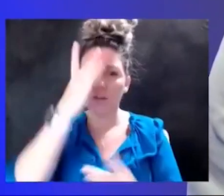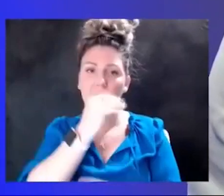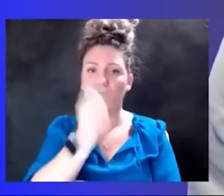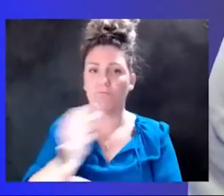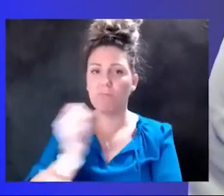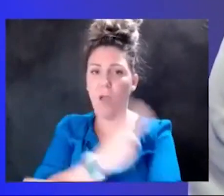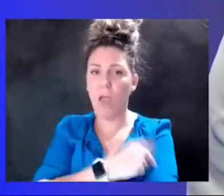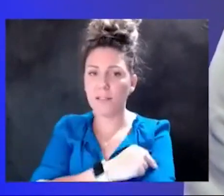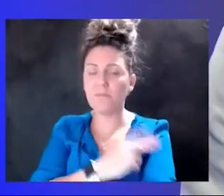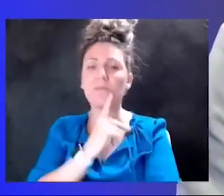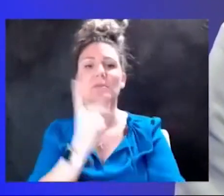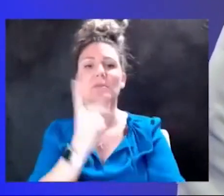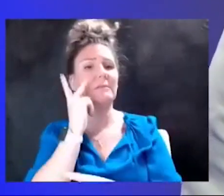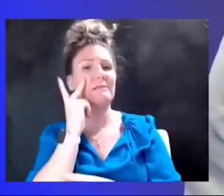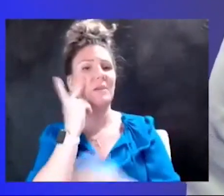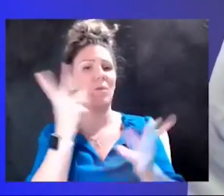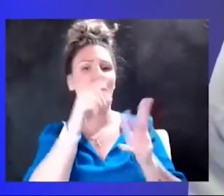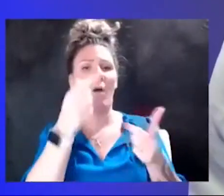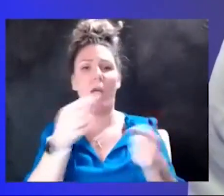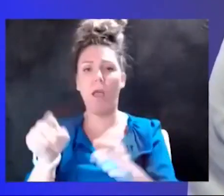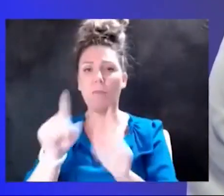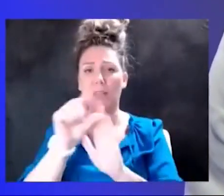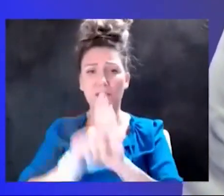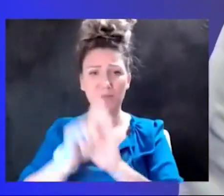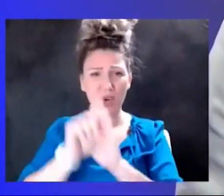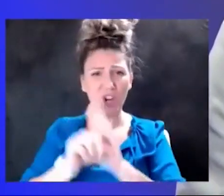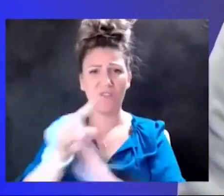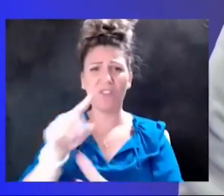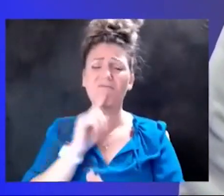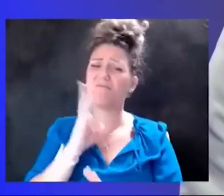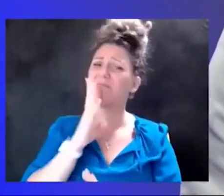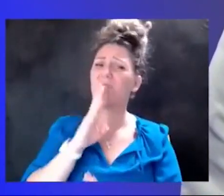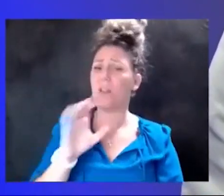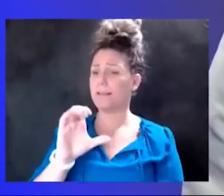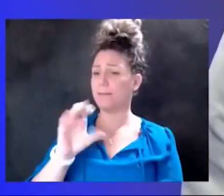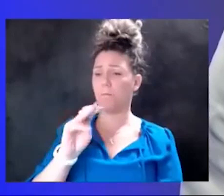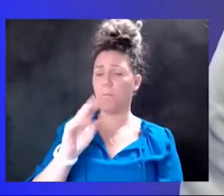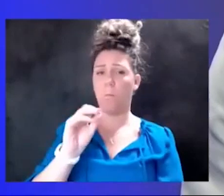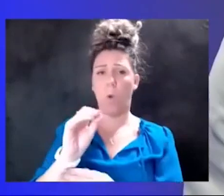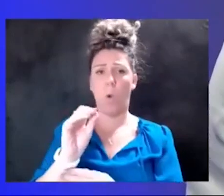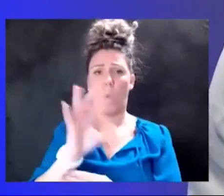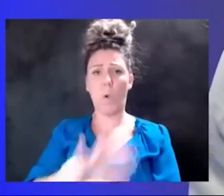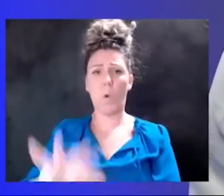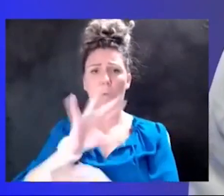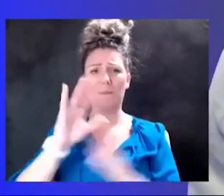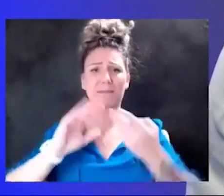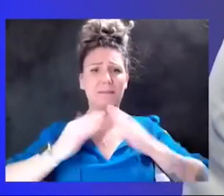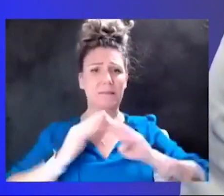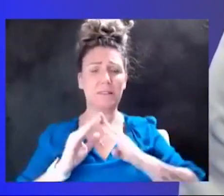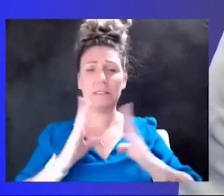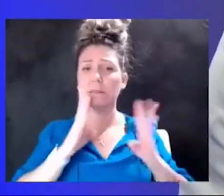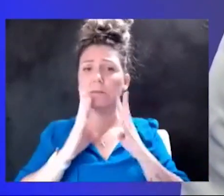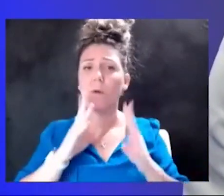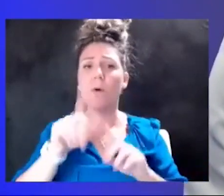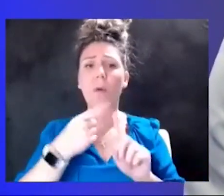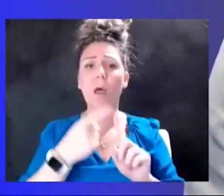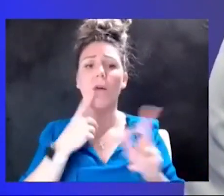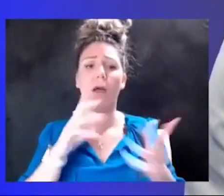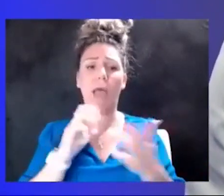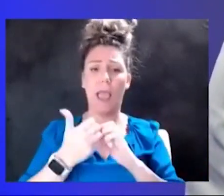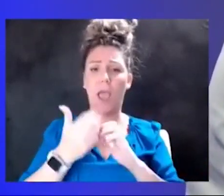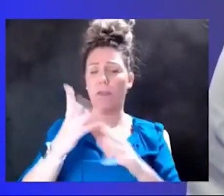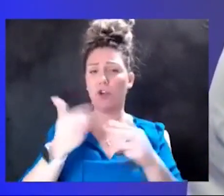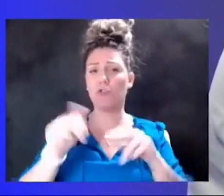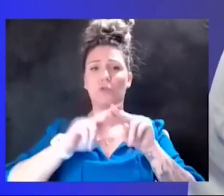on in Springfield. You talked about how our CMOs around the city have talked about how they're increased